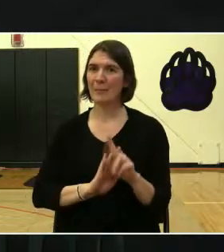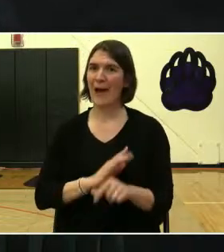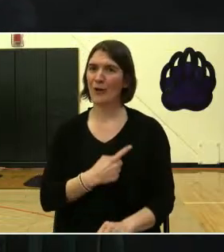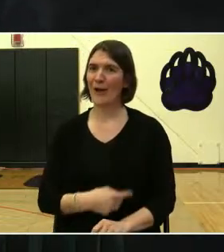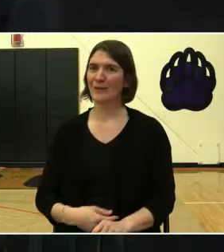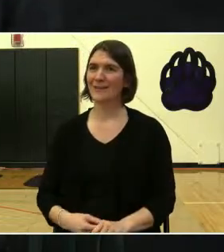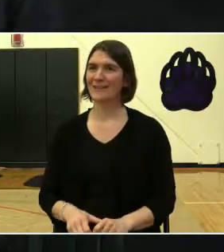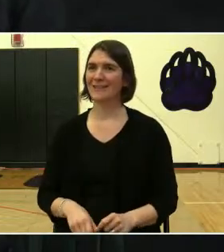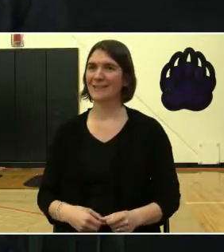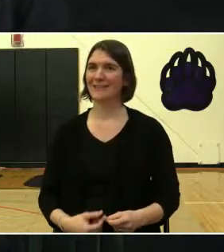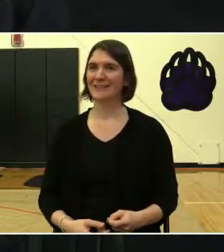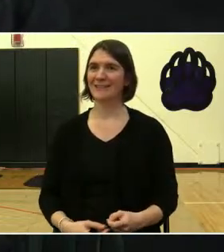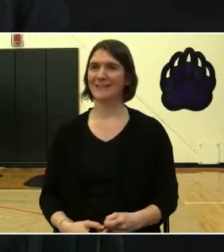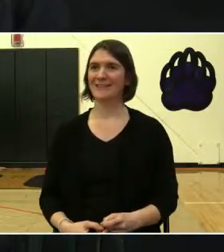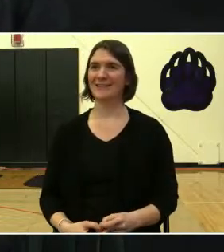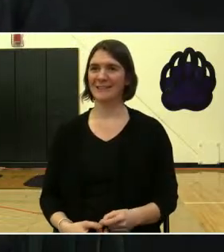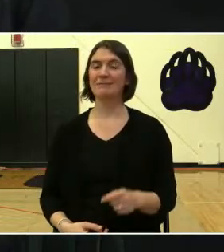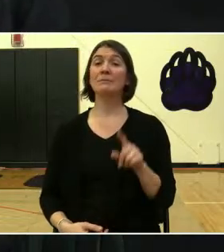to